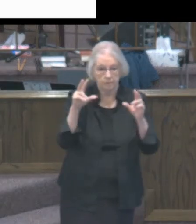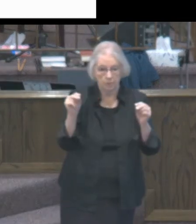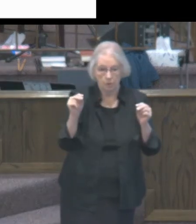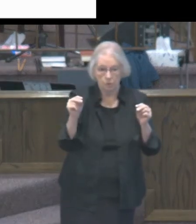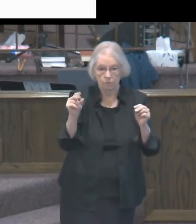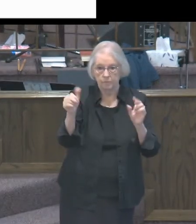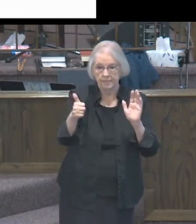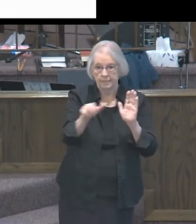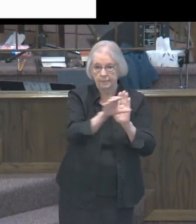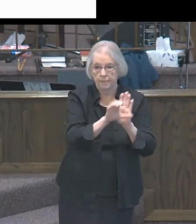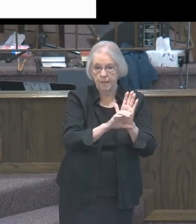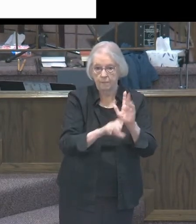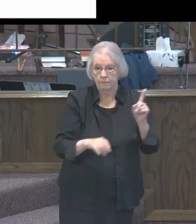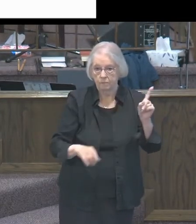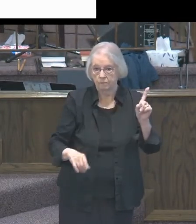Right?